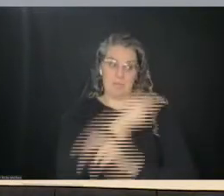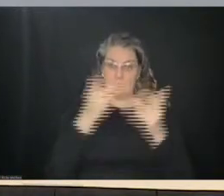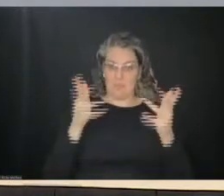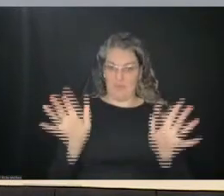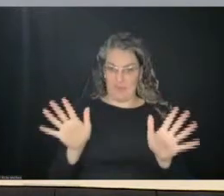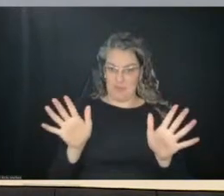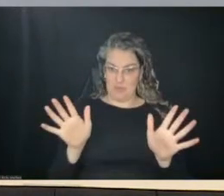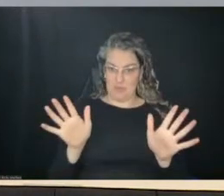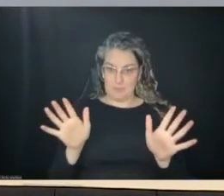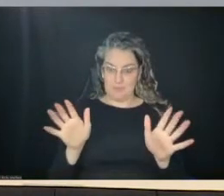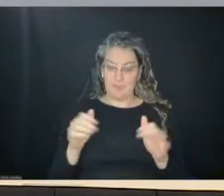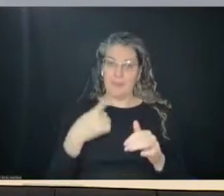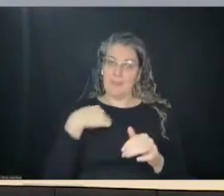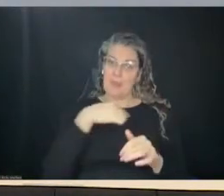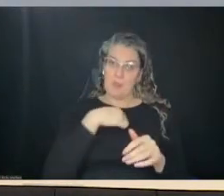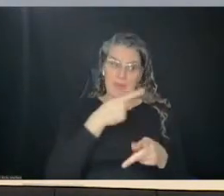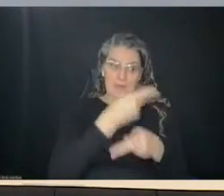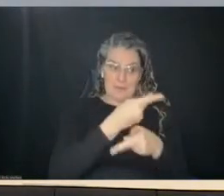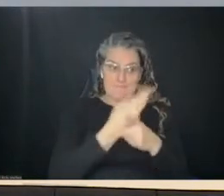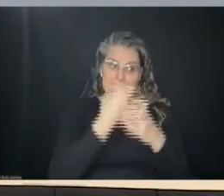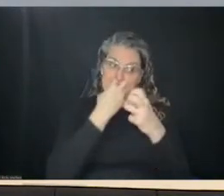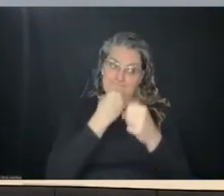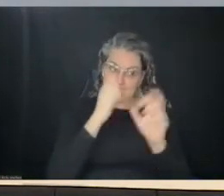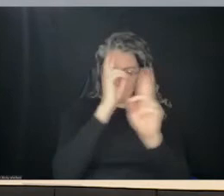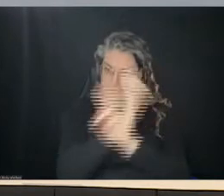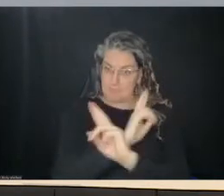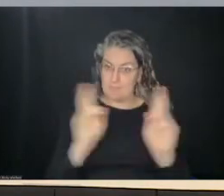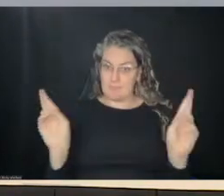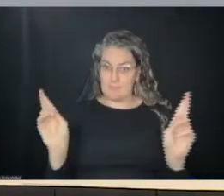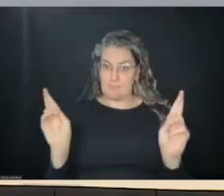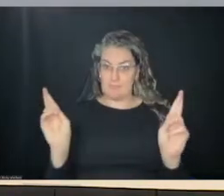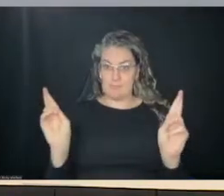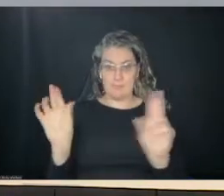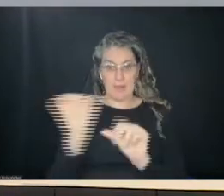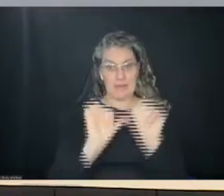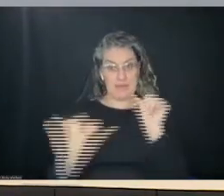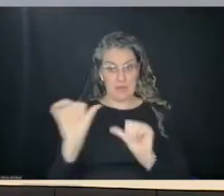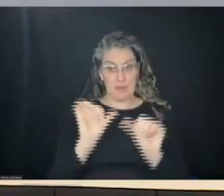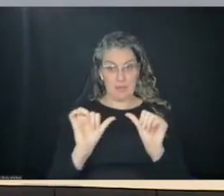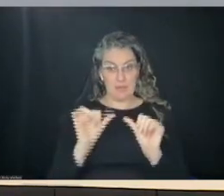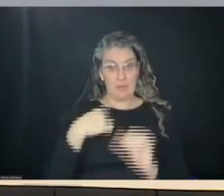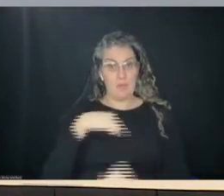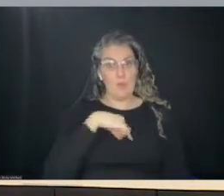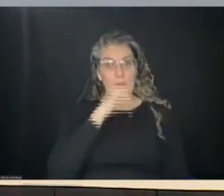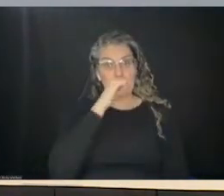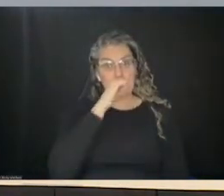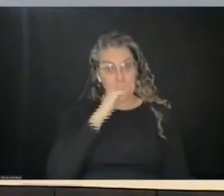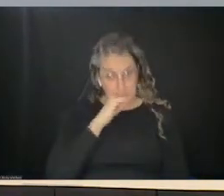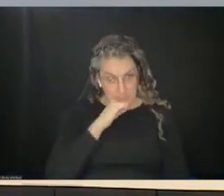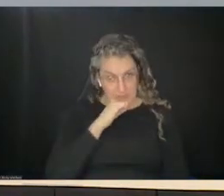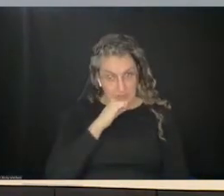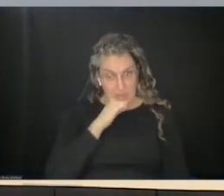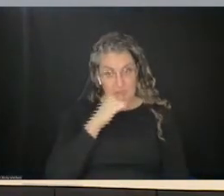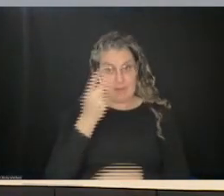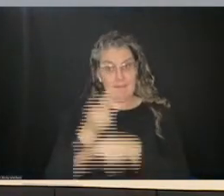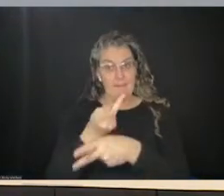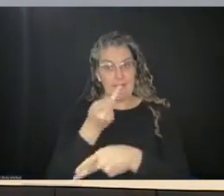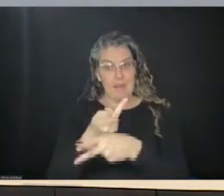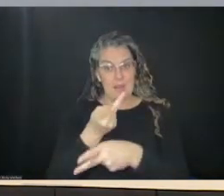care and support each other through this global pandemic, let us continue to be patient and let us continue to be kind. Thank